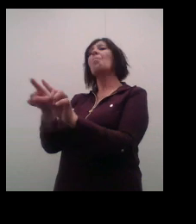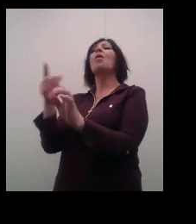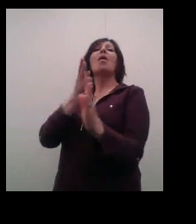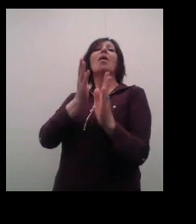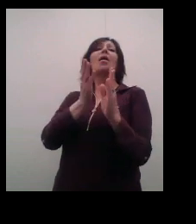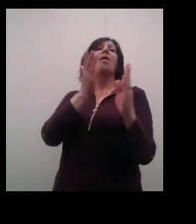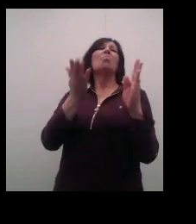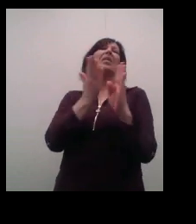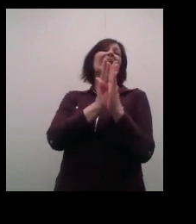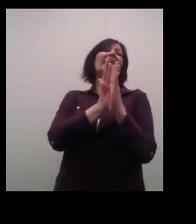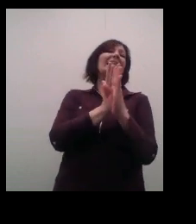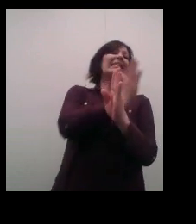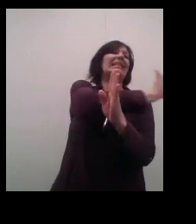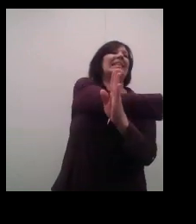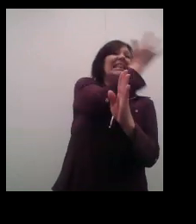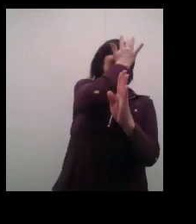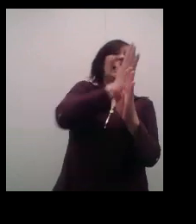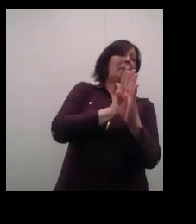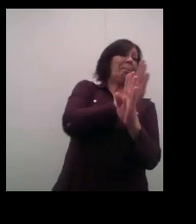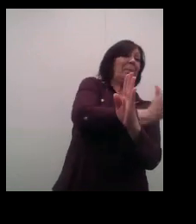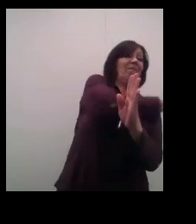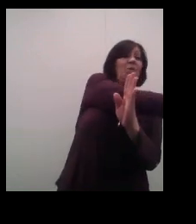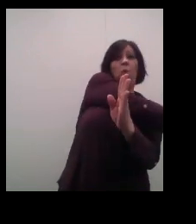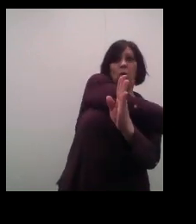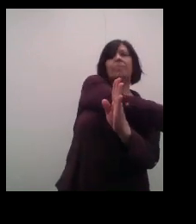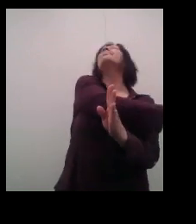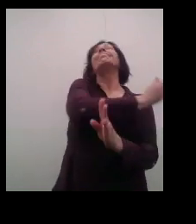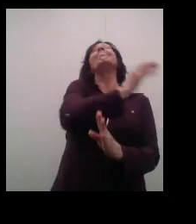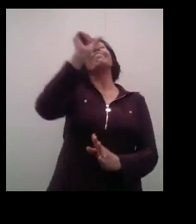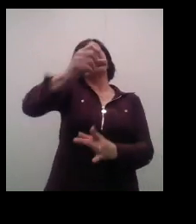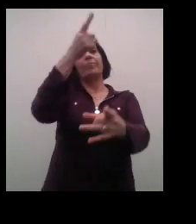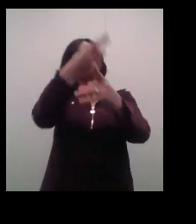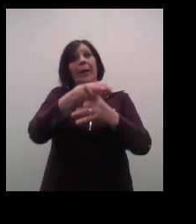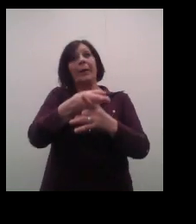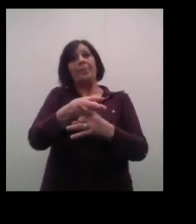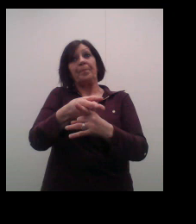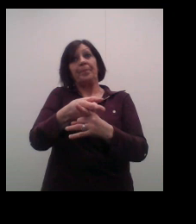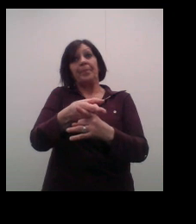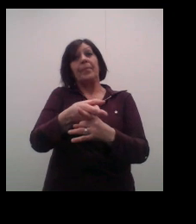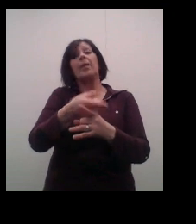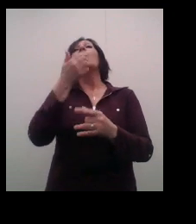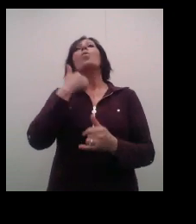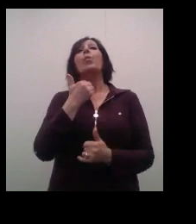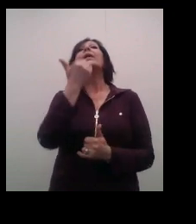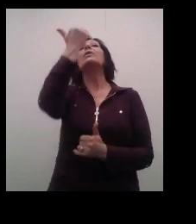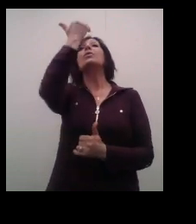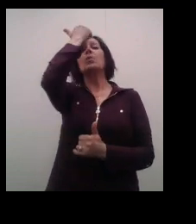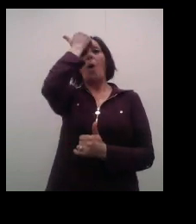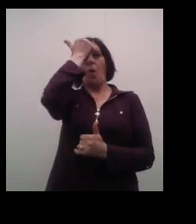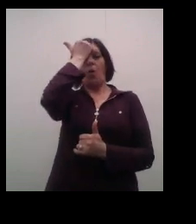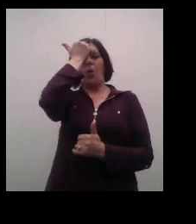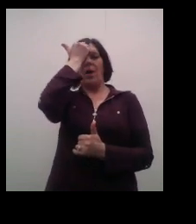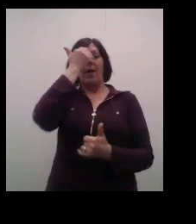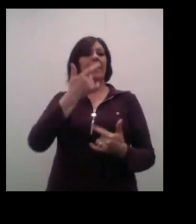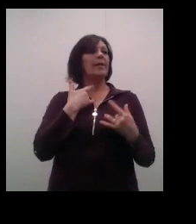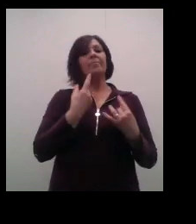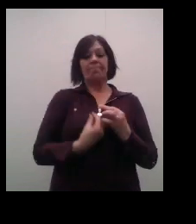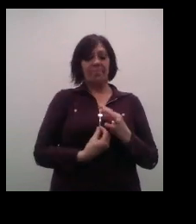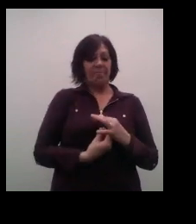the coronavirus up to 2 weeks before. Isn't that correct? That is exactly accurate. So we know that the incubation period